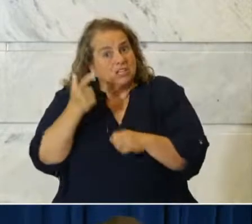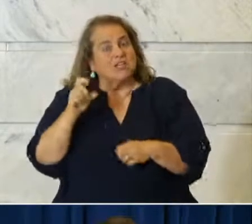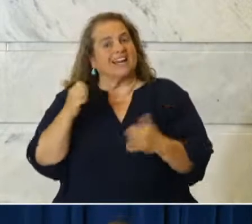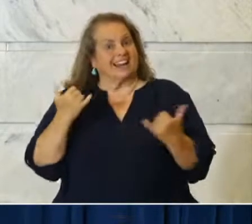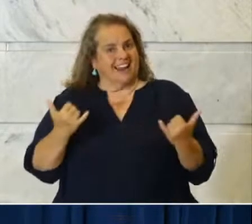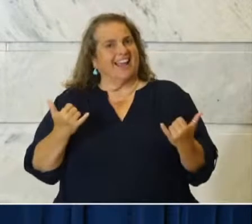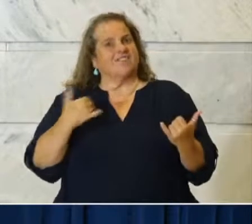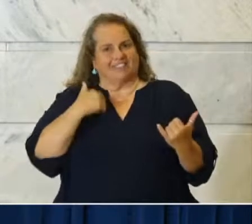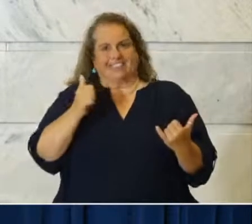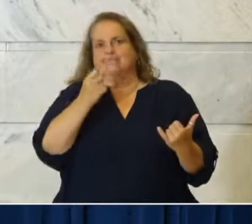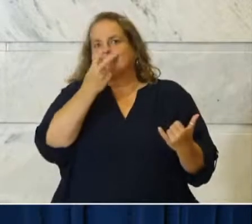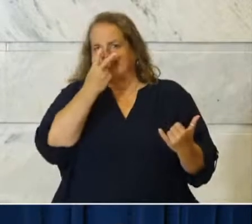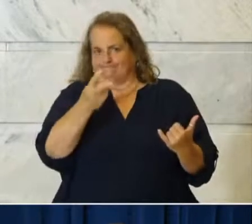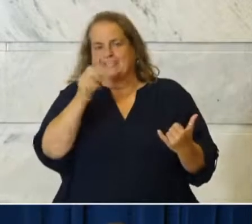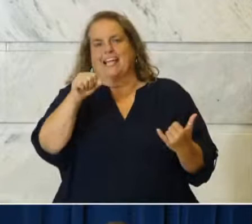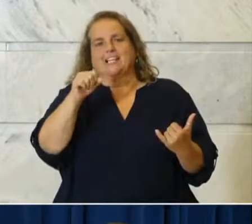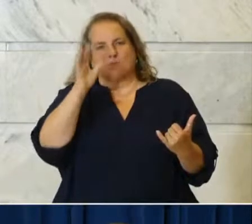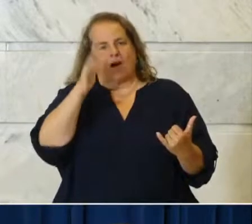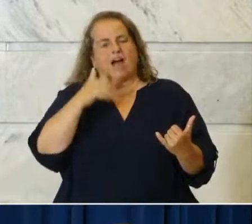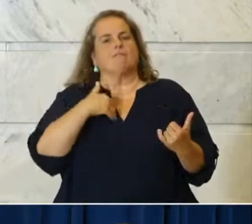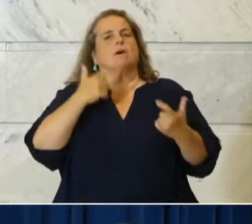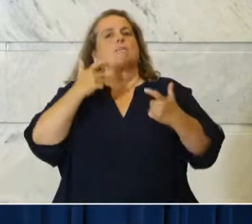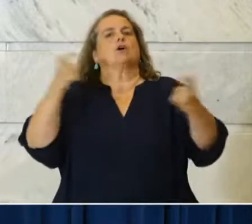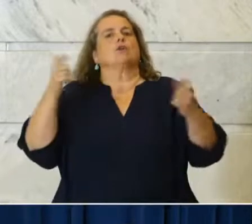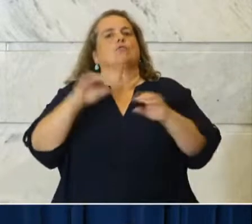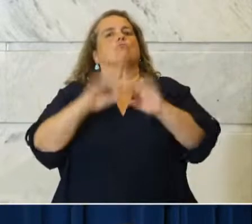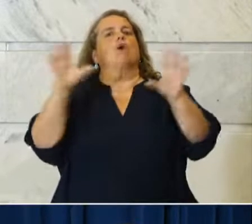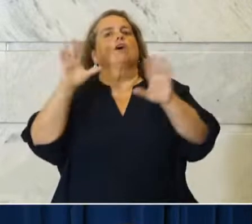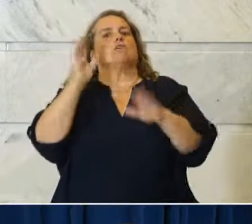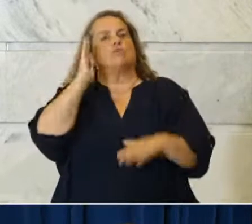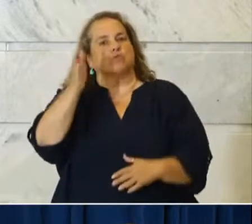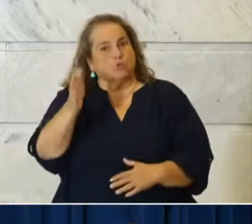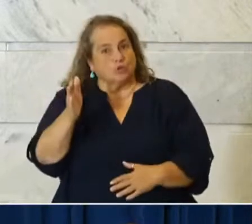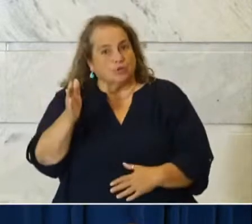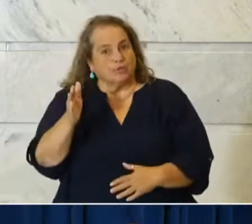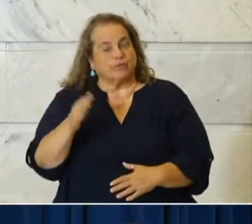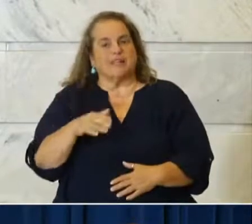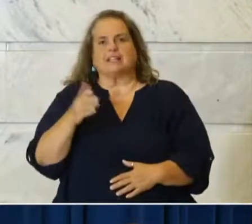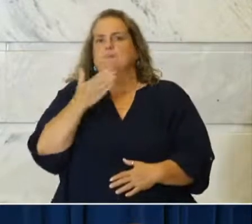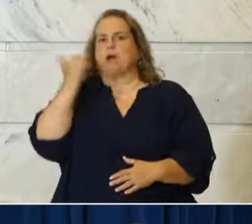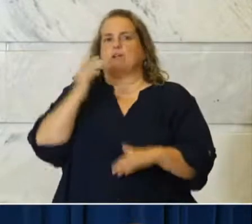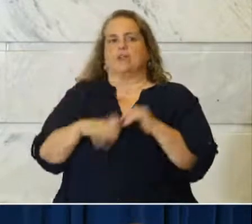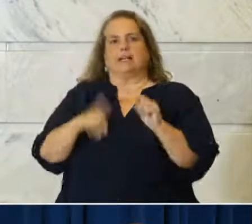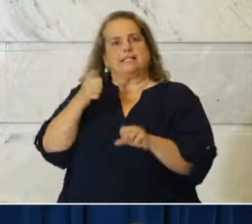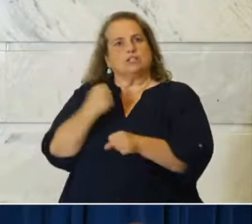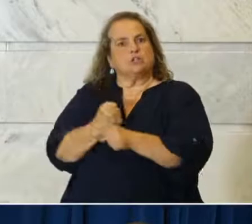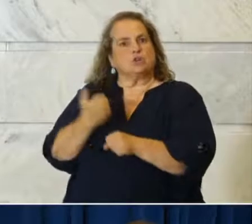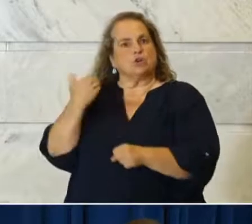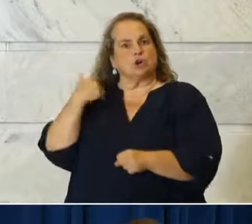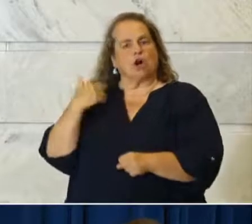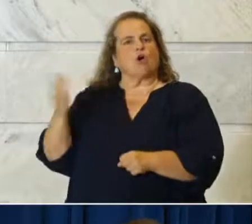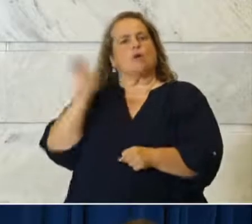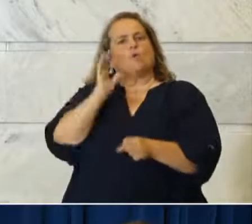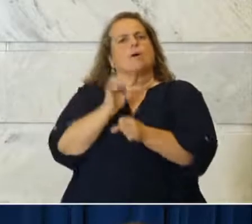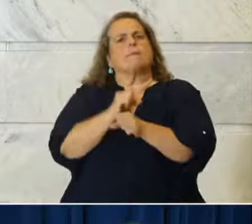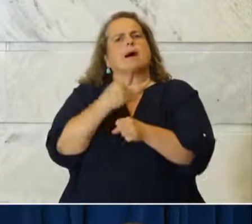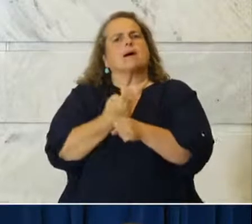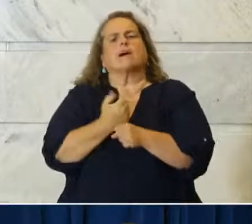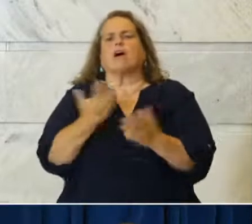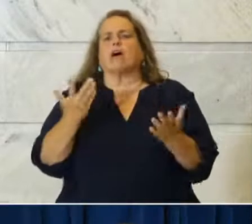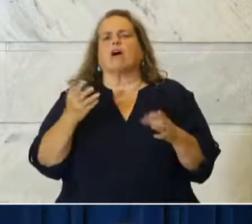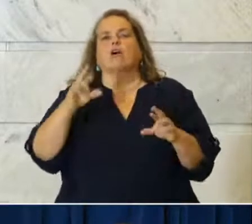with, than it was 10 years ago. The growth will allow Appliance Park to increase the production of refrigerators,